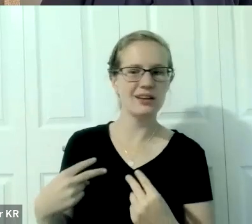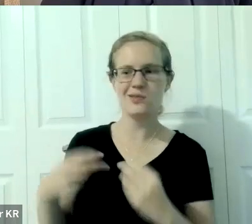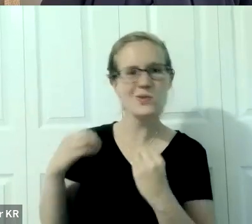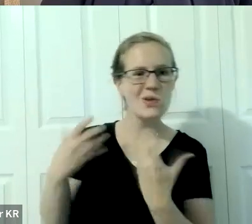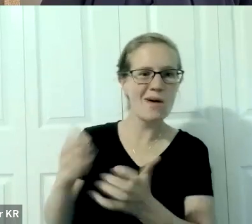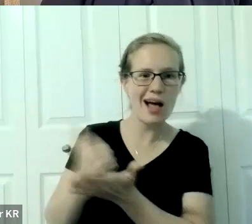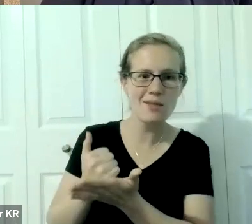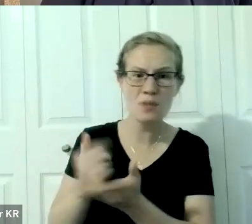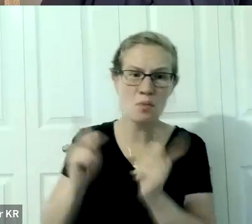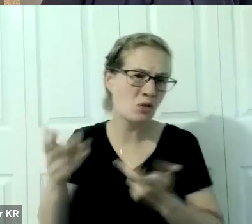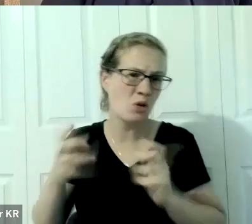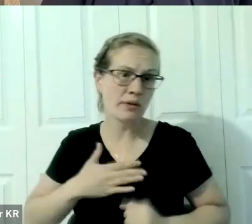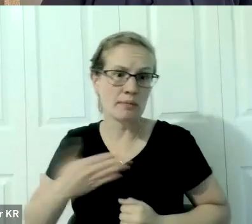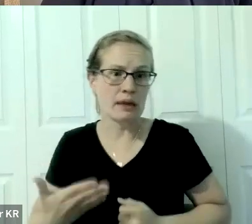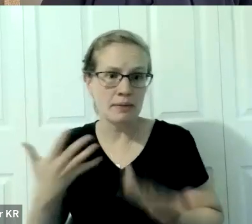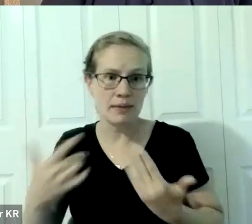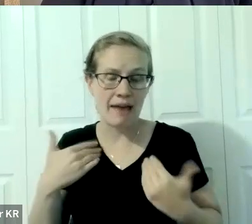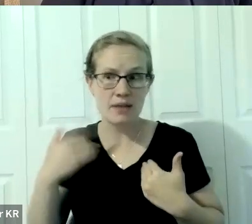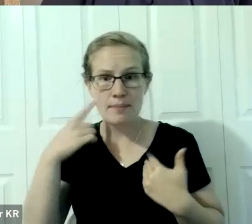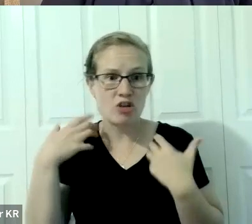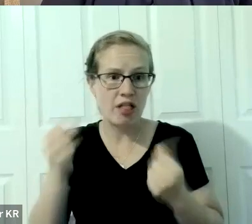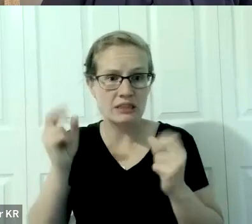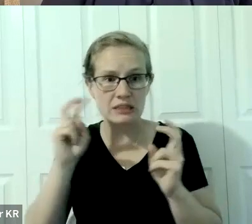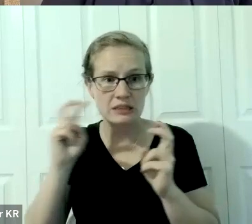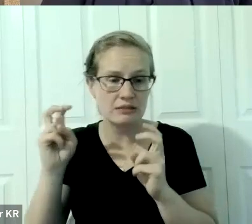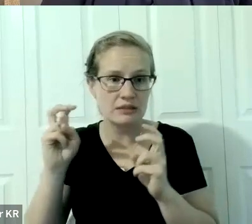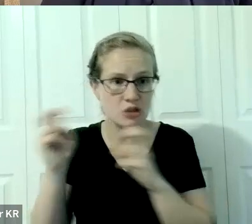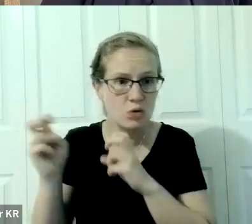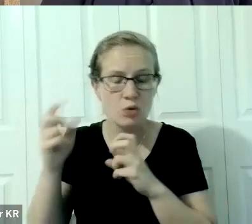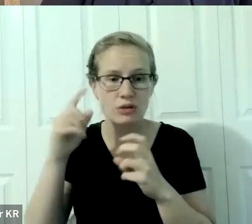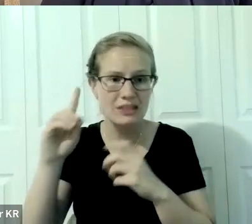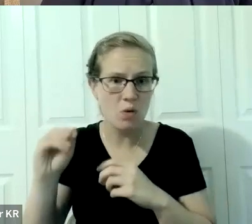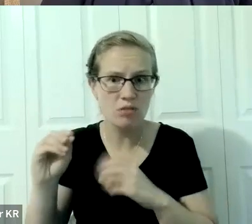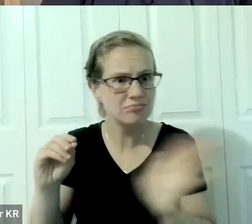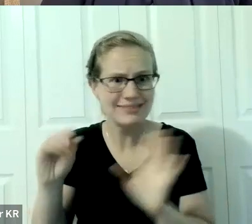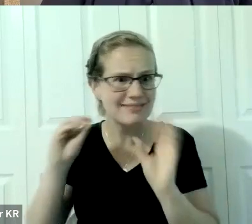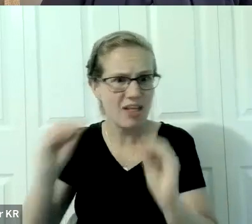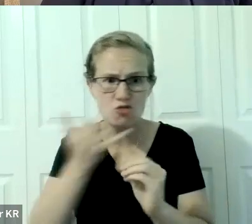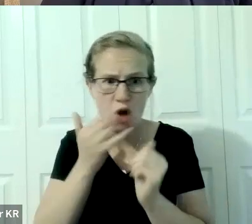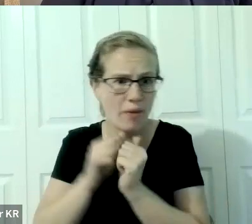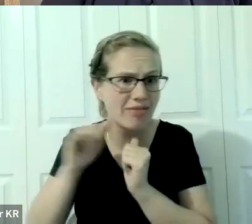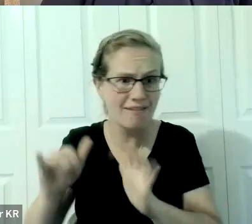that maybe they do have a mental health condition or a mental health disorder. No, there's nothing wrong with it.